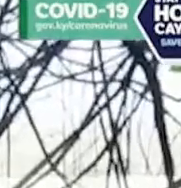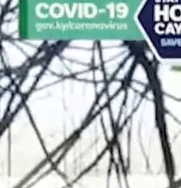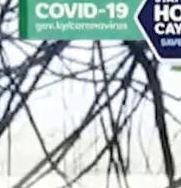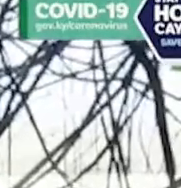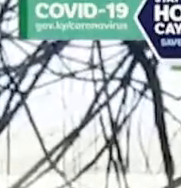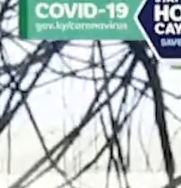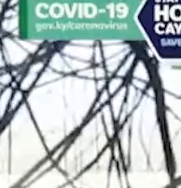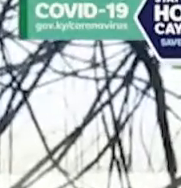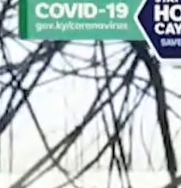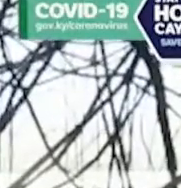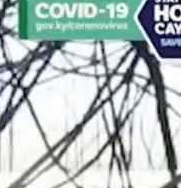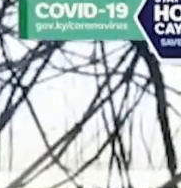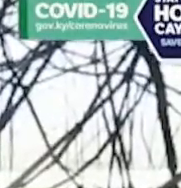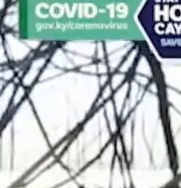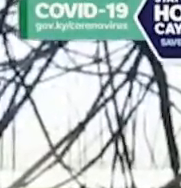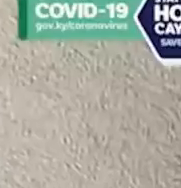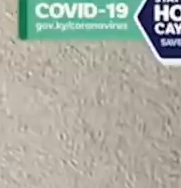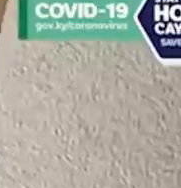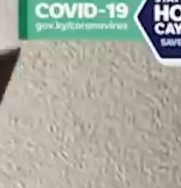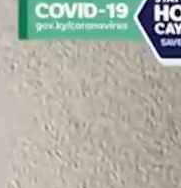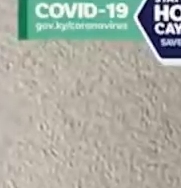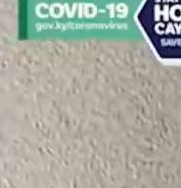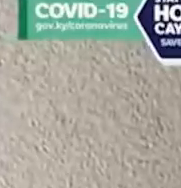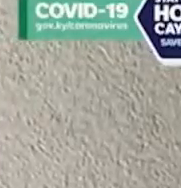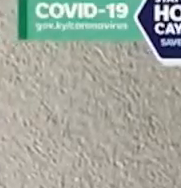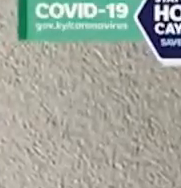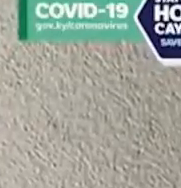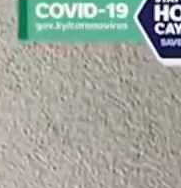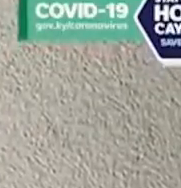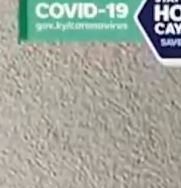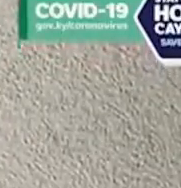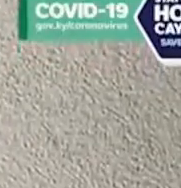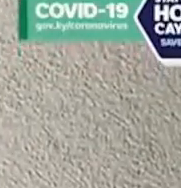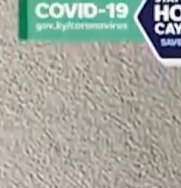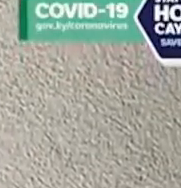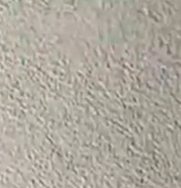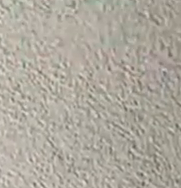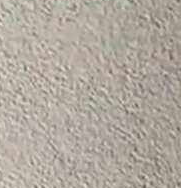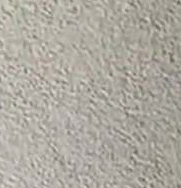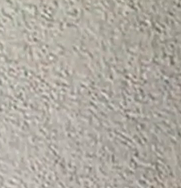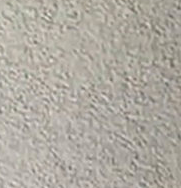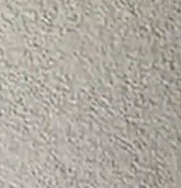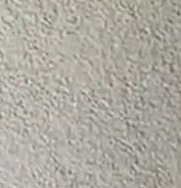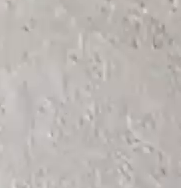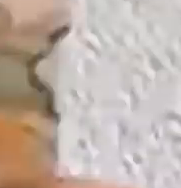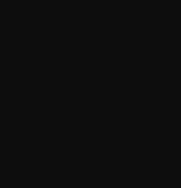I stay home for my community. I stay home for my pupils.